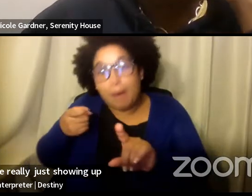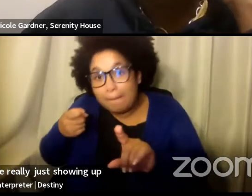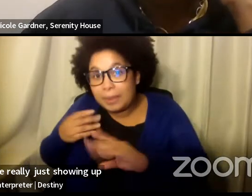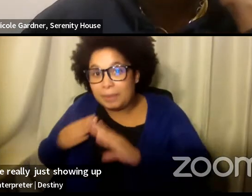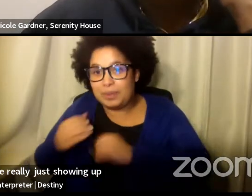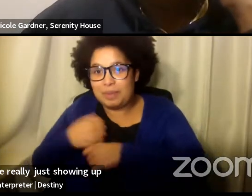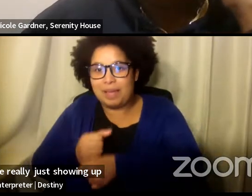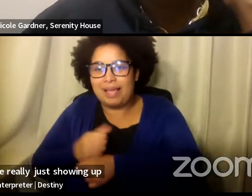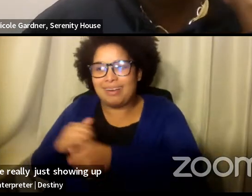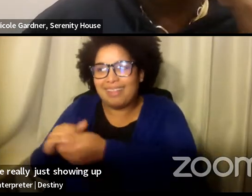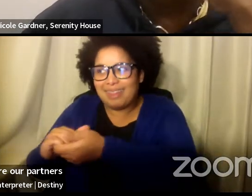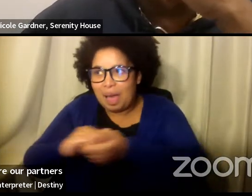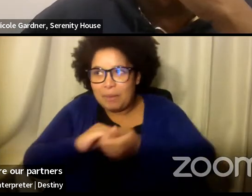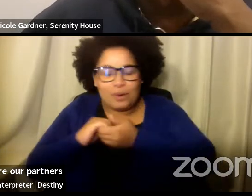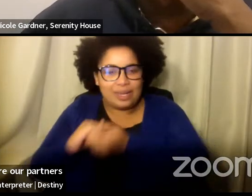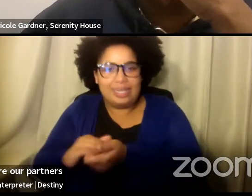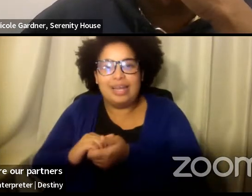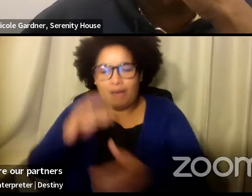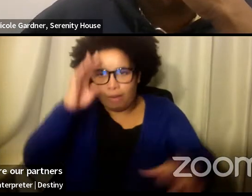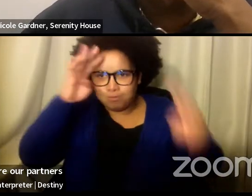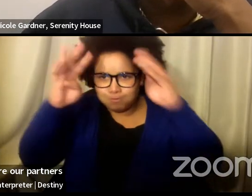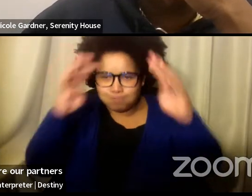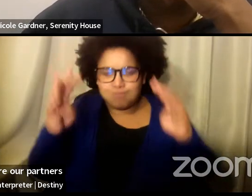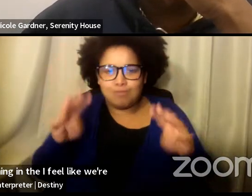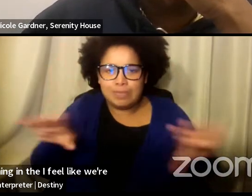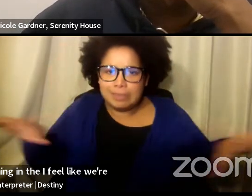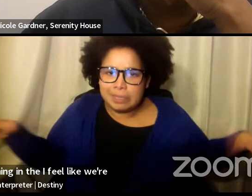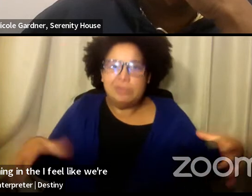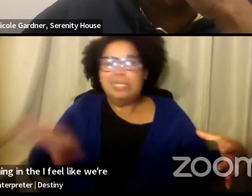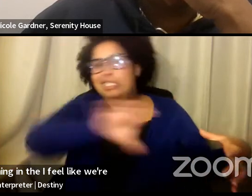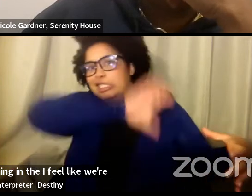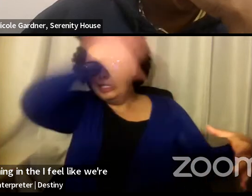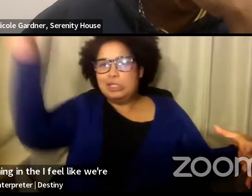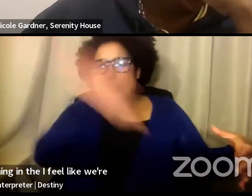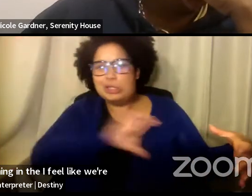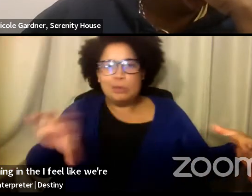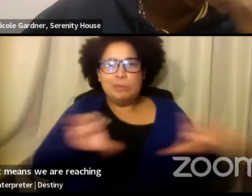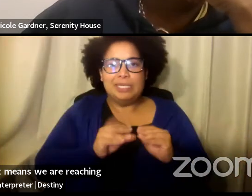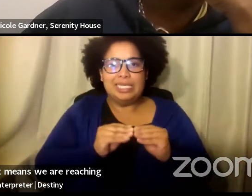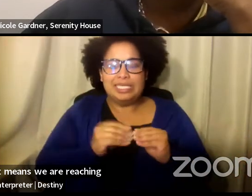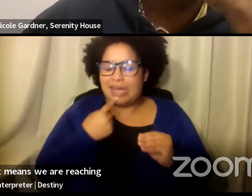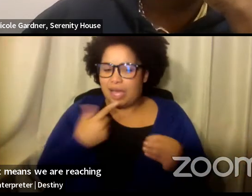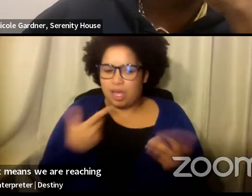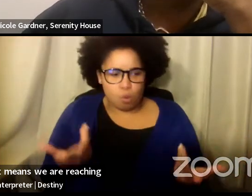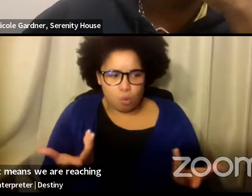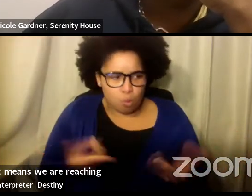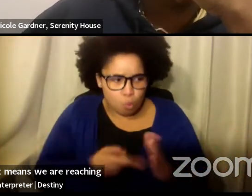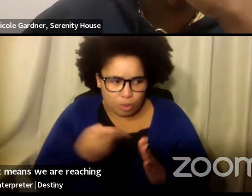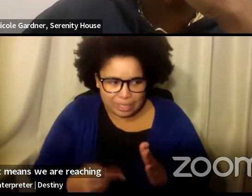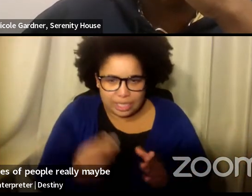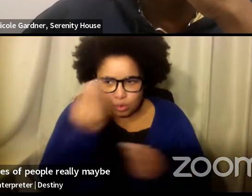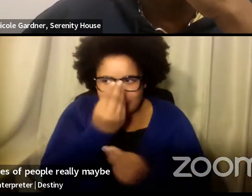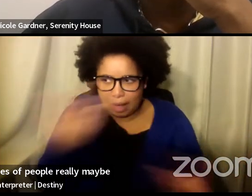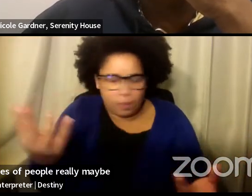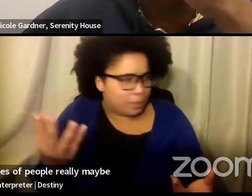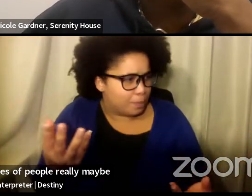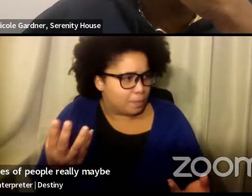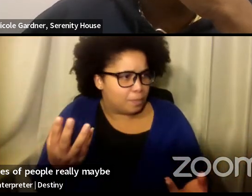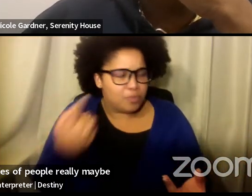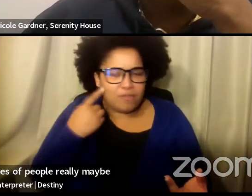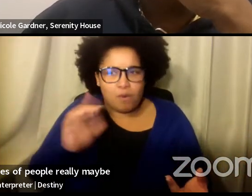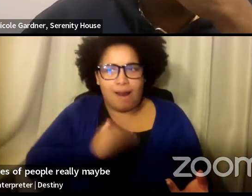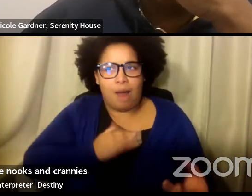in a collaborative, a huge Zoom, coming together to say what messages need to be put out there for